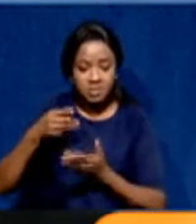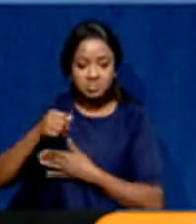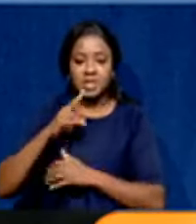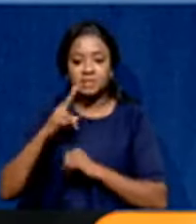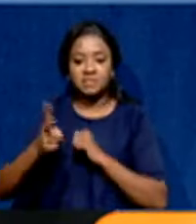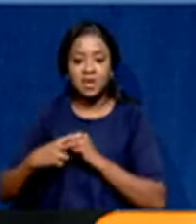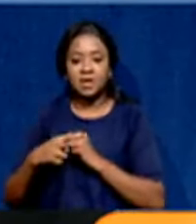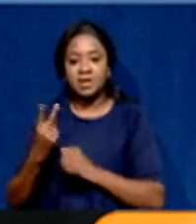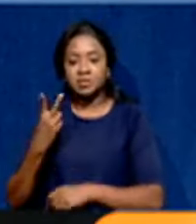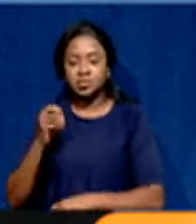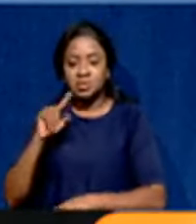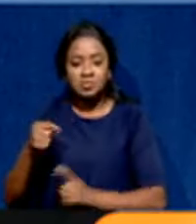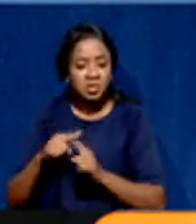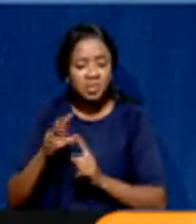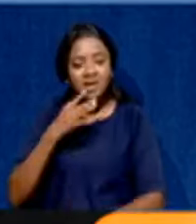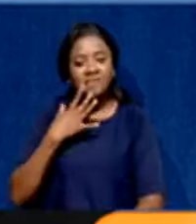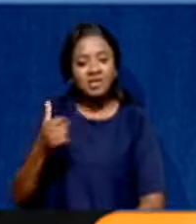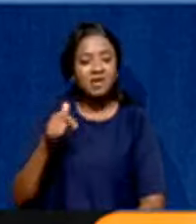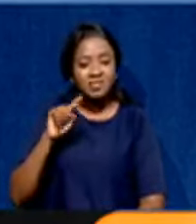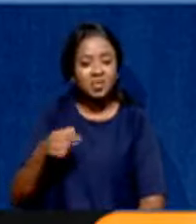is 500,000 for Otile Brown?